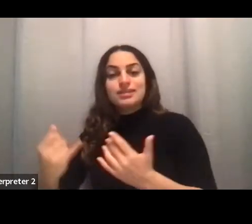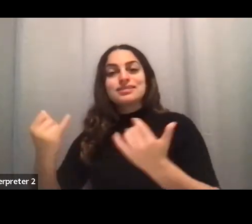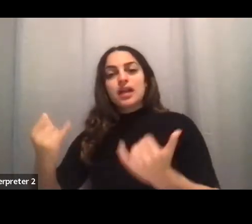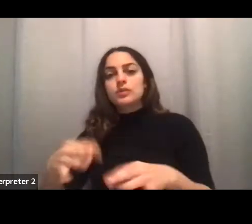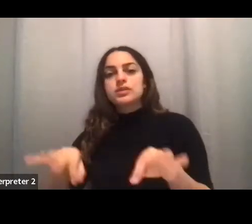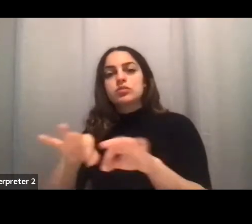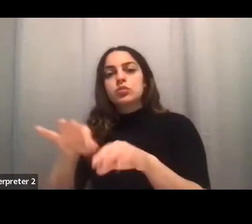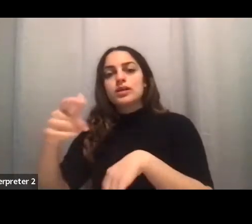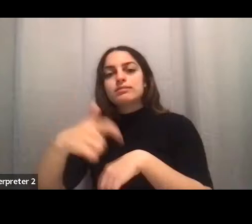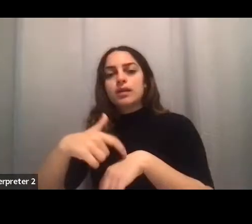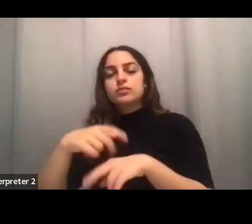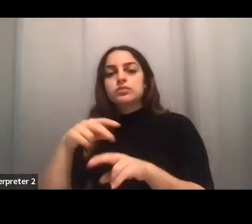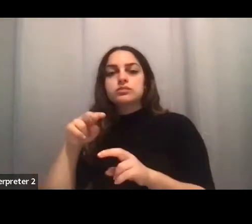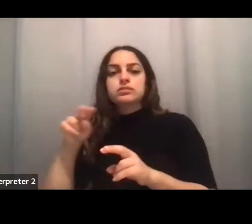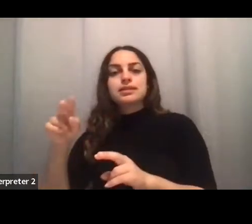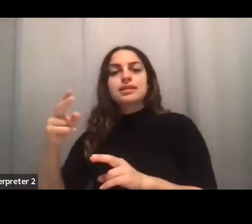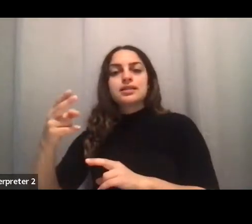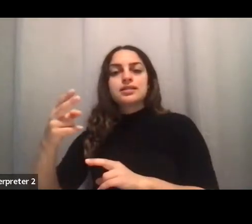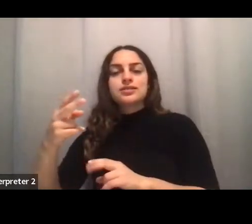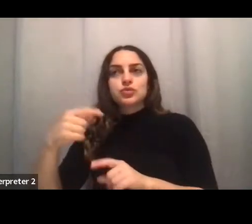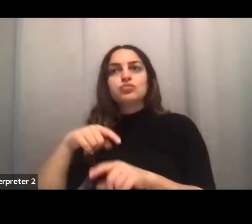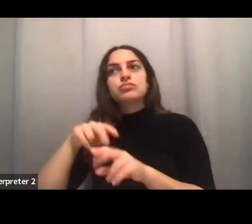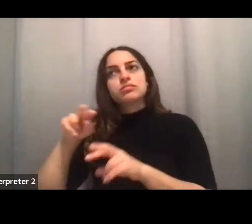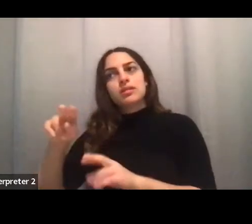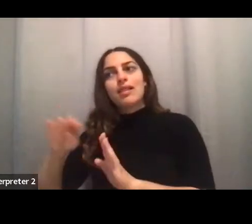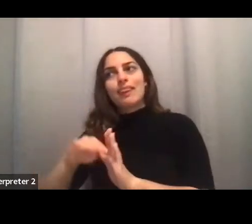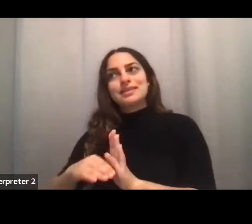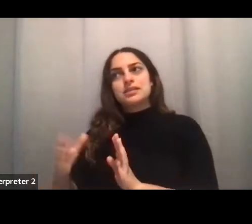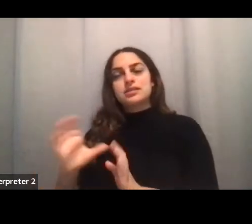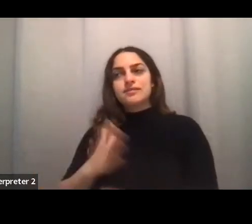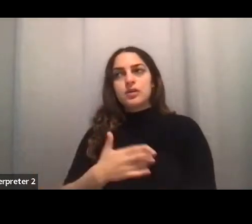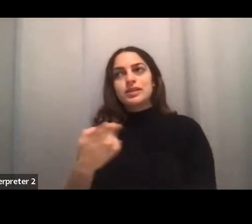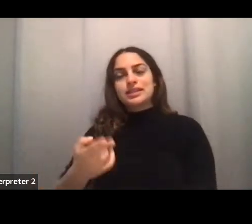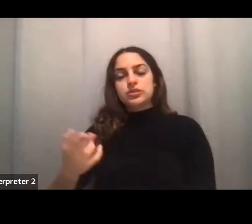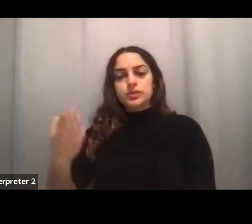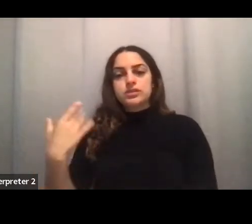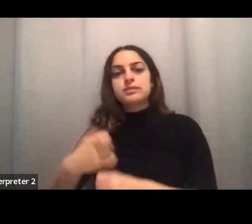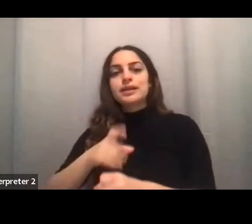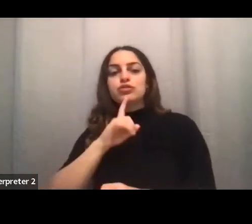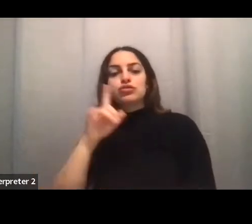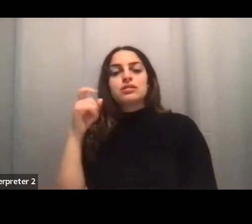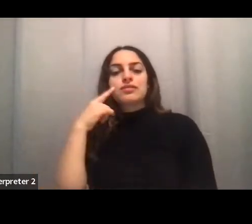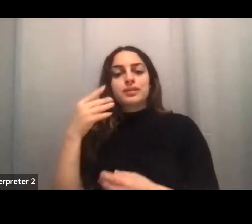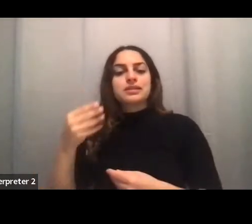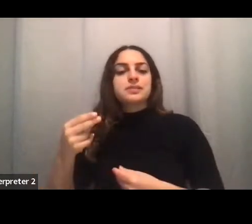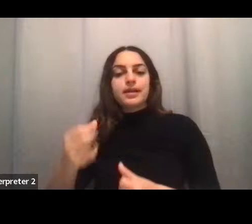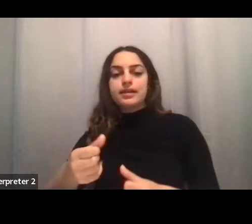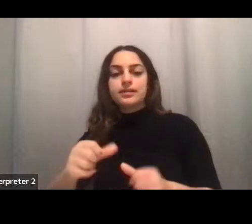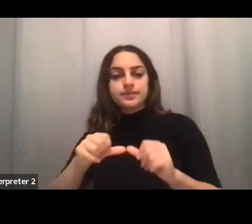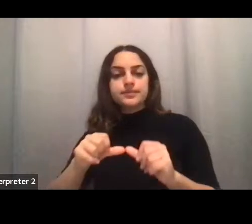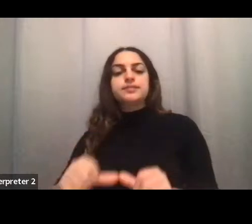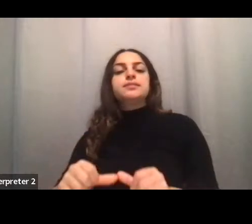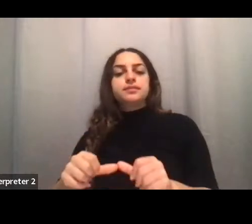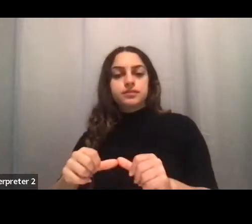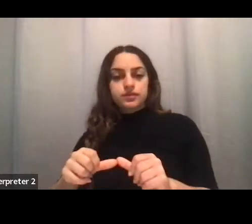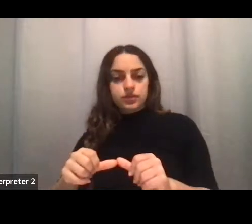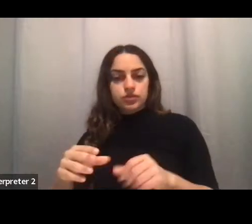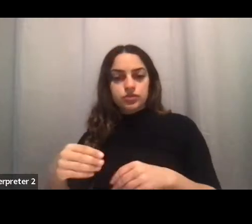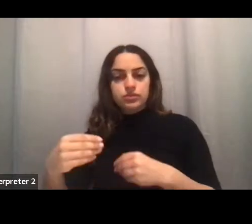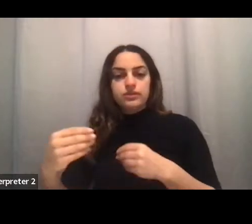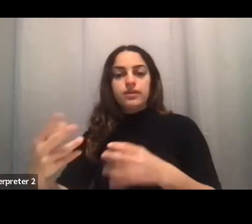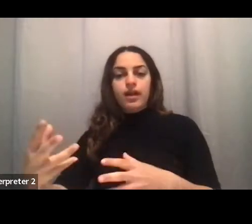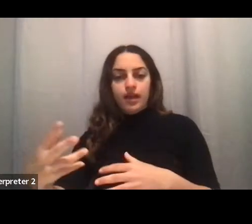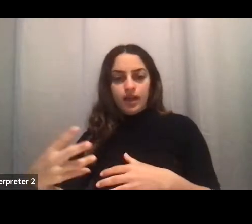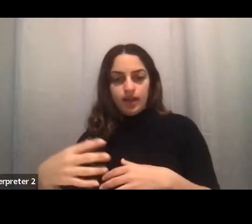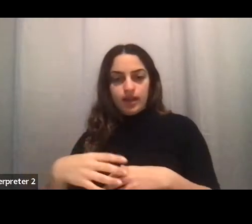history of lessons revisit the lessons of history to ensure that government spending continues to provide equal opportunity for